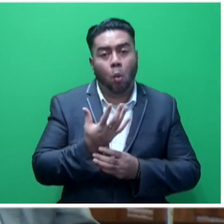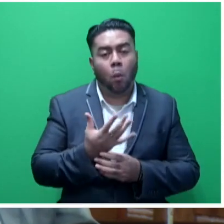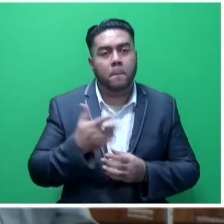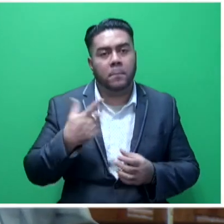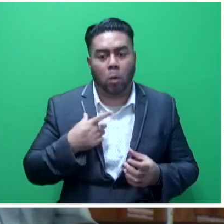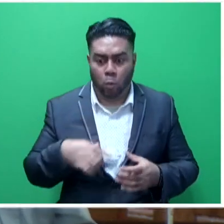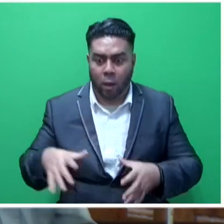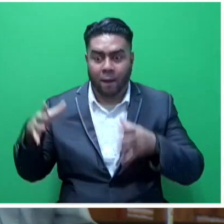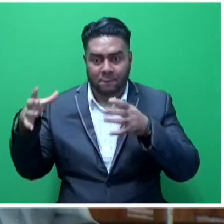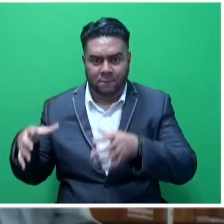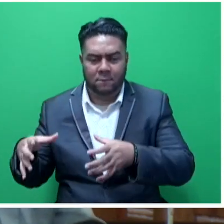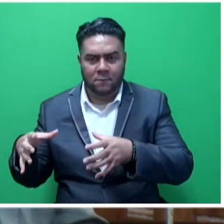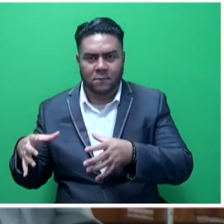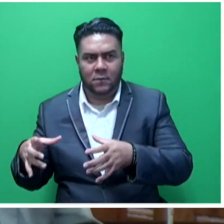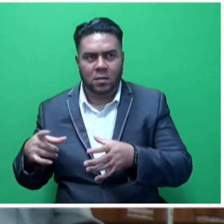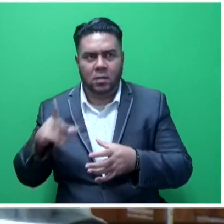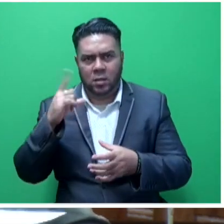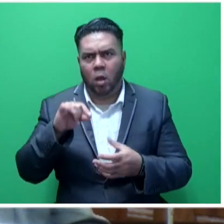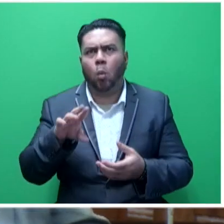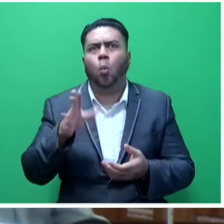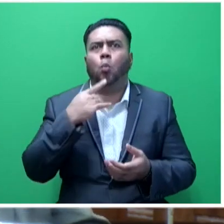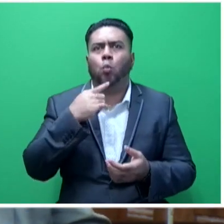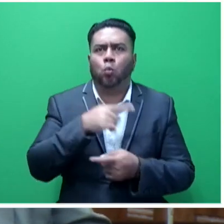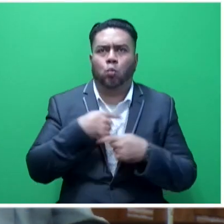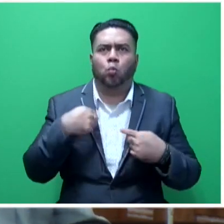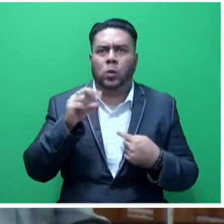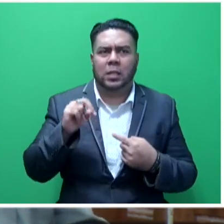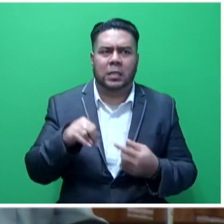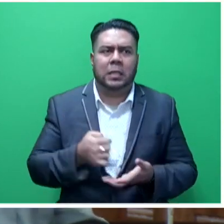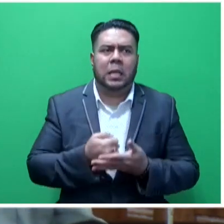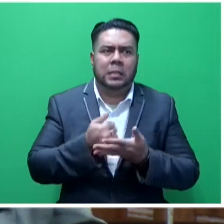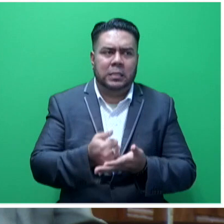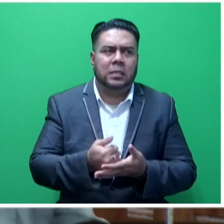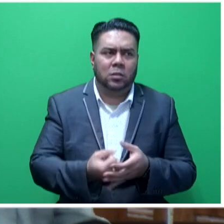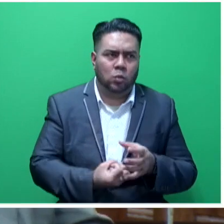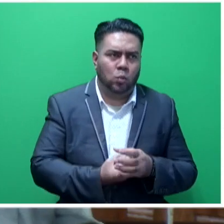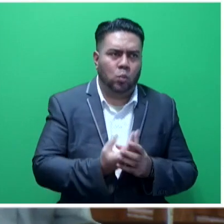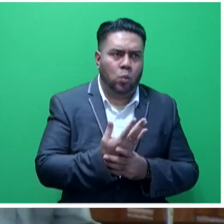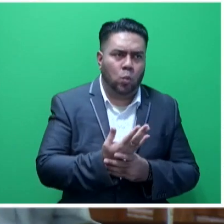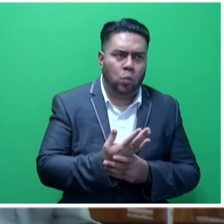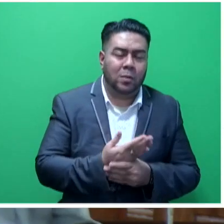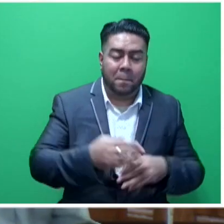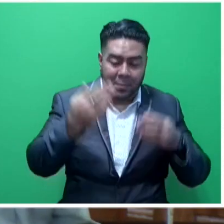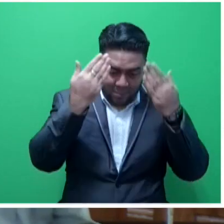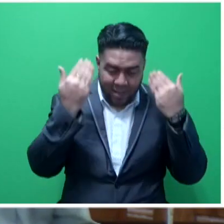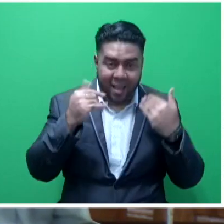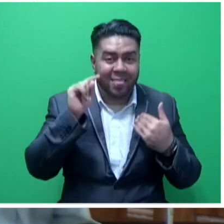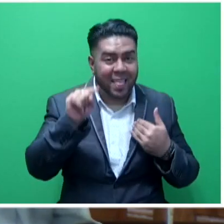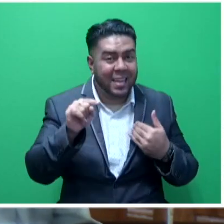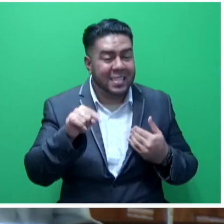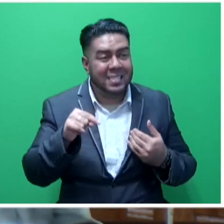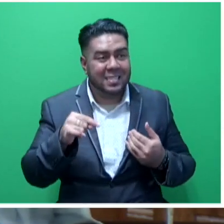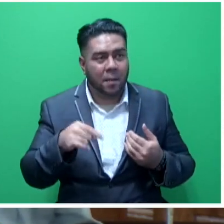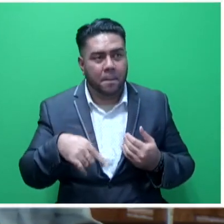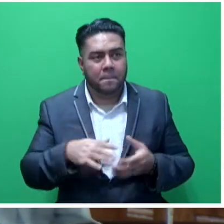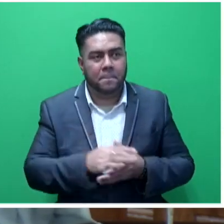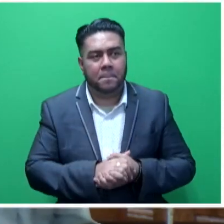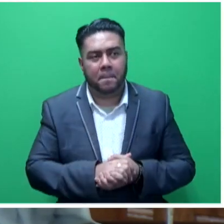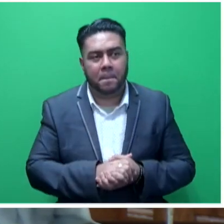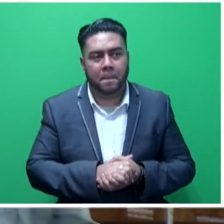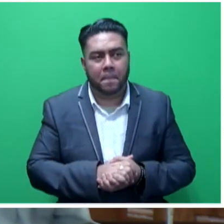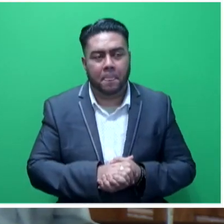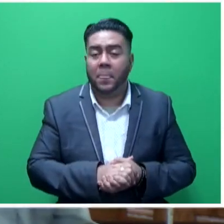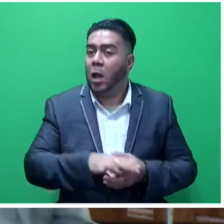have the cold storage facility, they're saying that we need assistance to grow. So, Mr. Speaker, that is a white elephant there now,